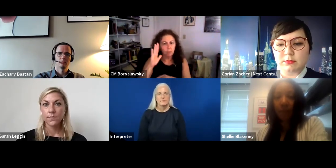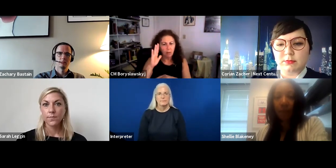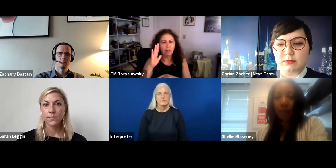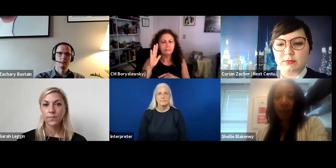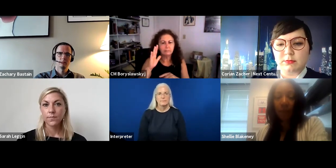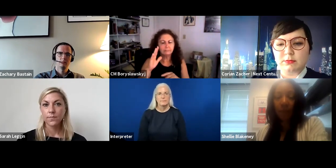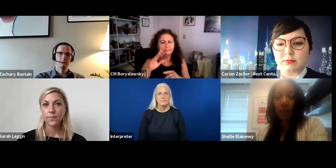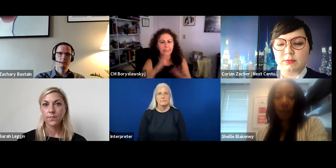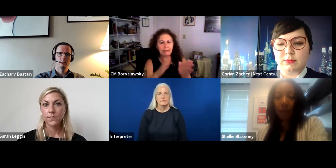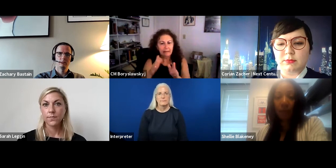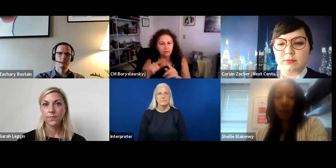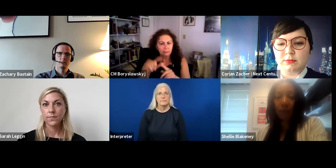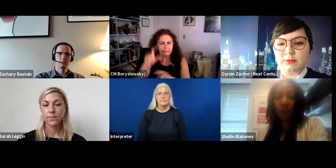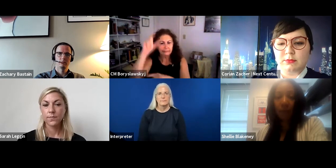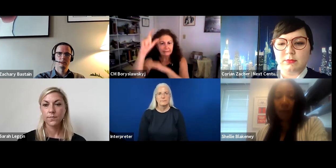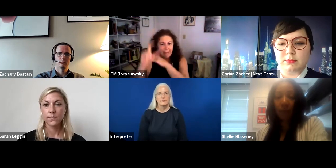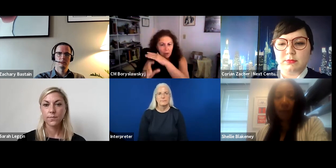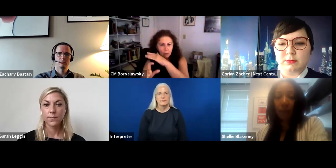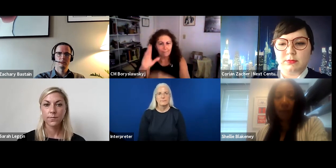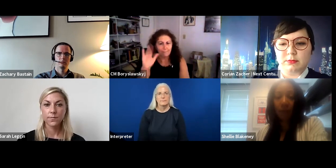So we're talking about 3G networks.